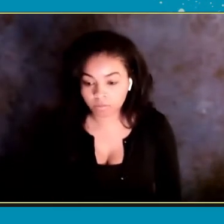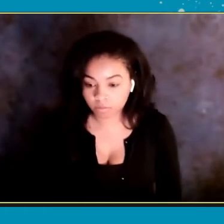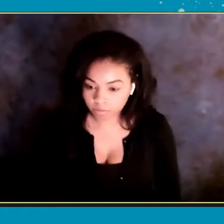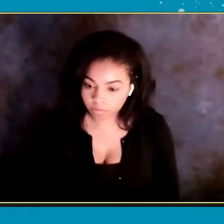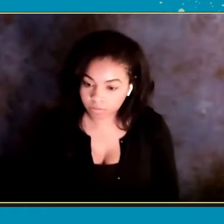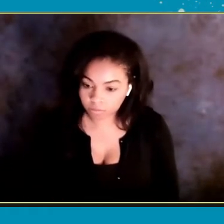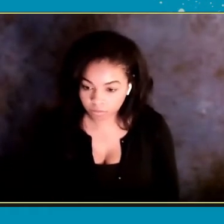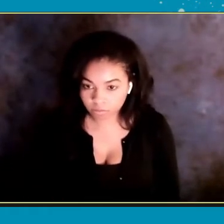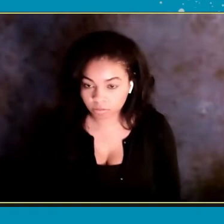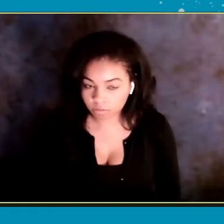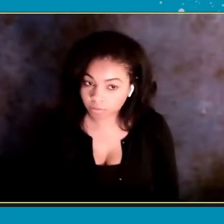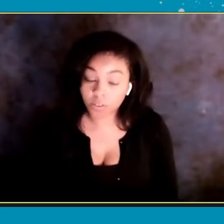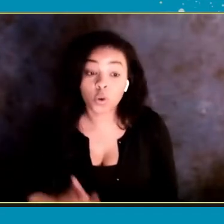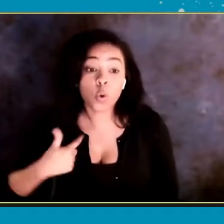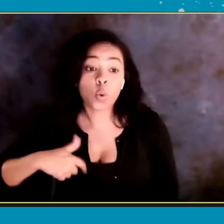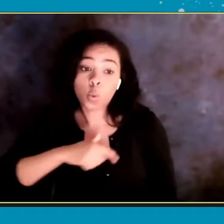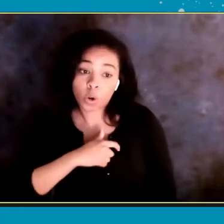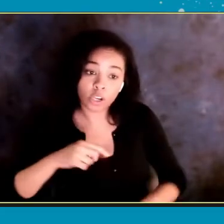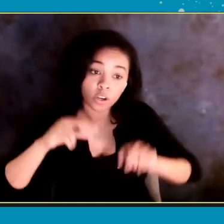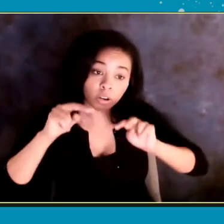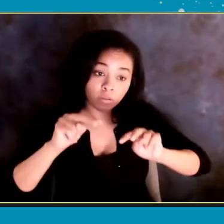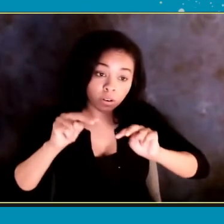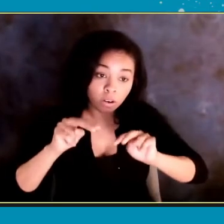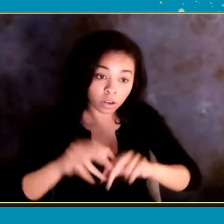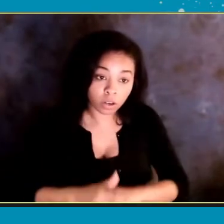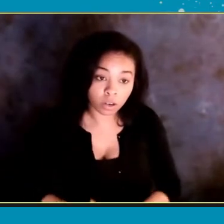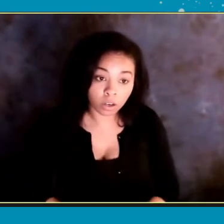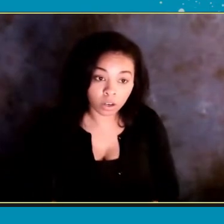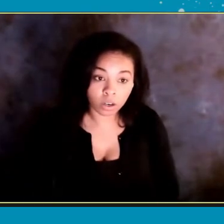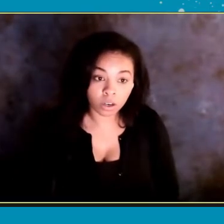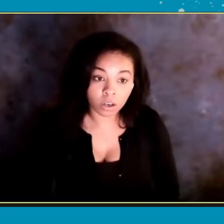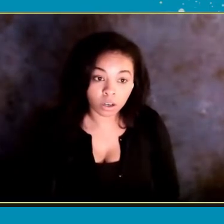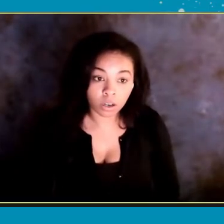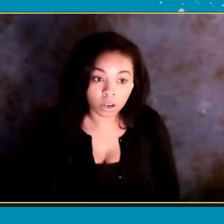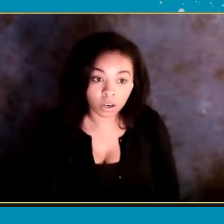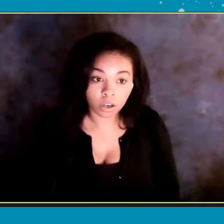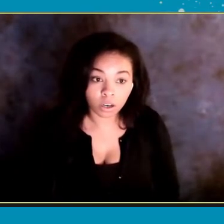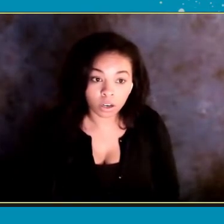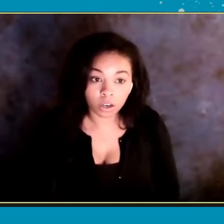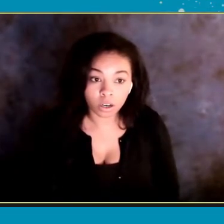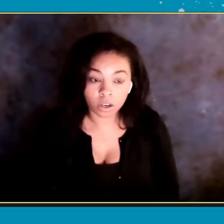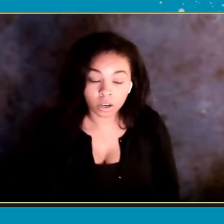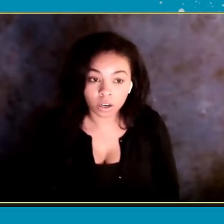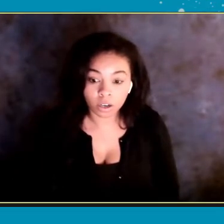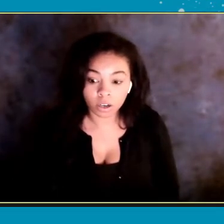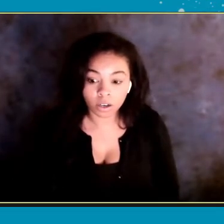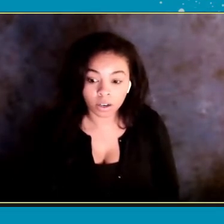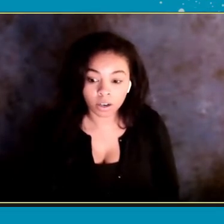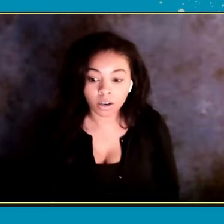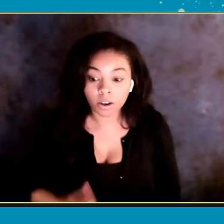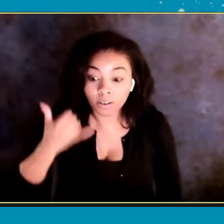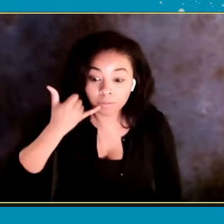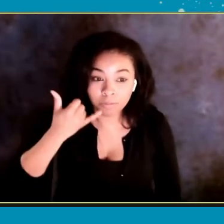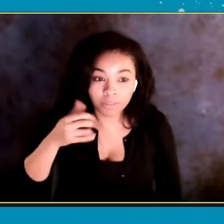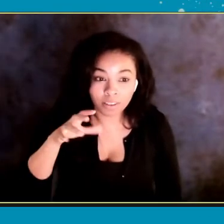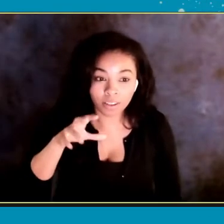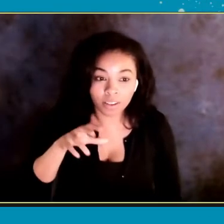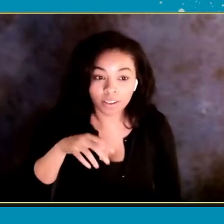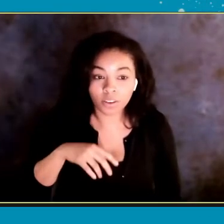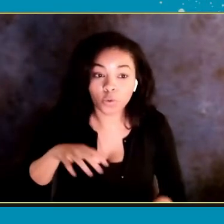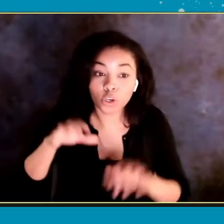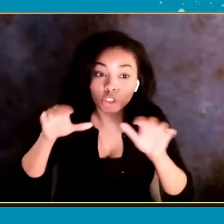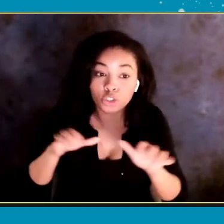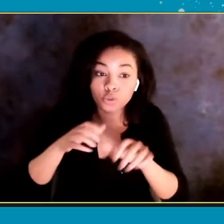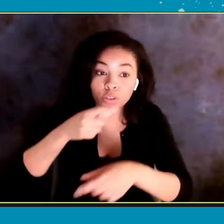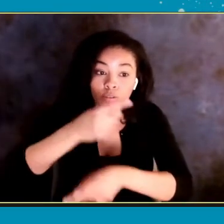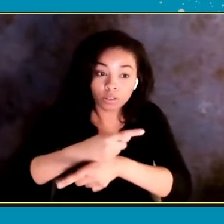We are monitoring the election. I'm sorry, it's to make sure 3302. everything goes I all apologize. right. And it's different, we gonna do it right. And then we